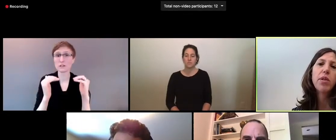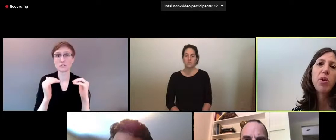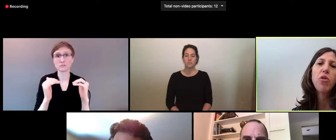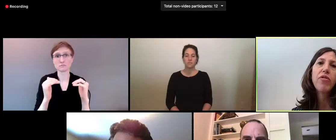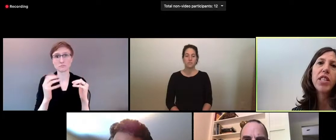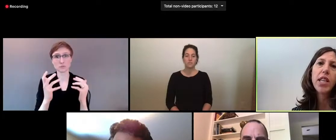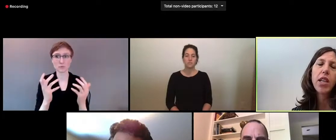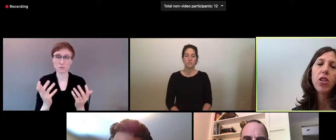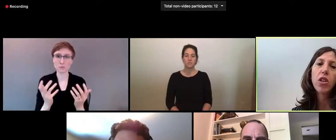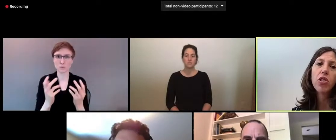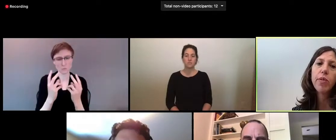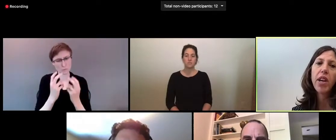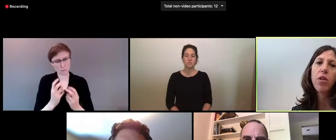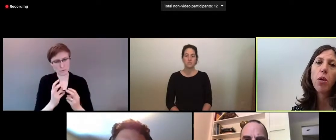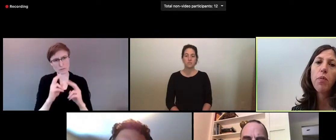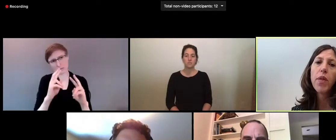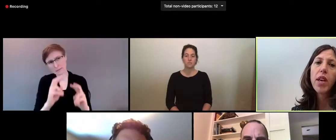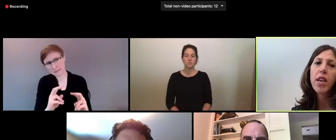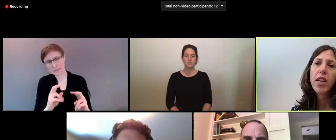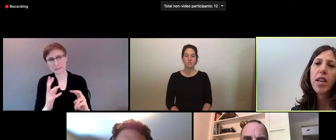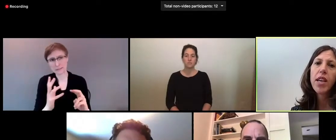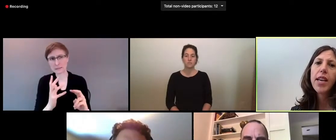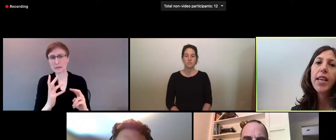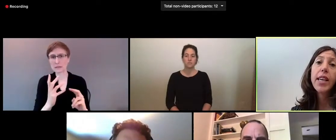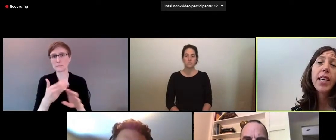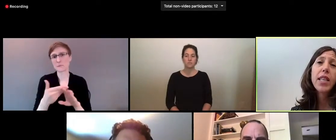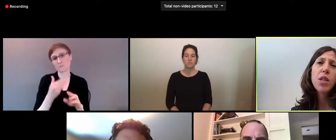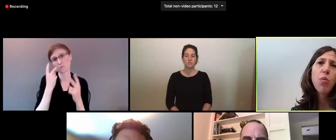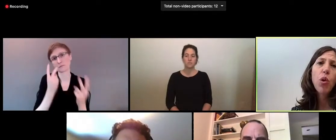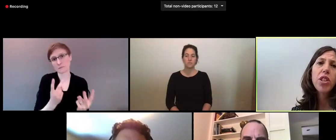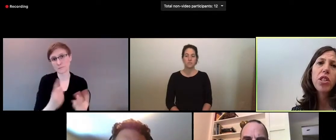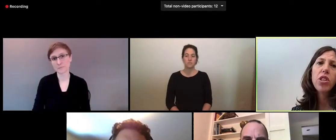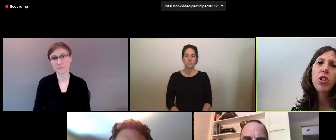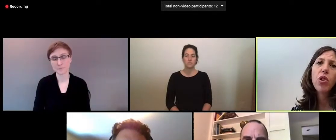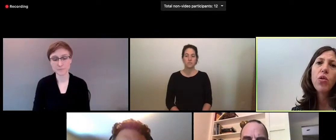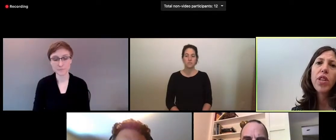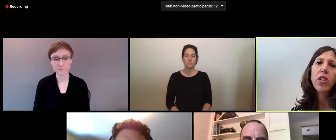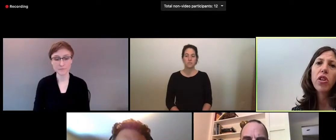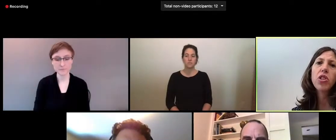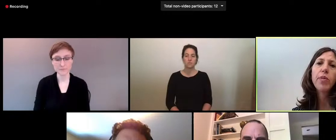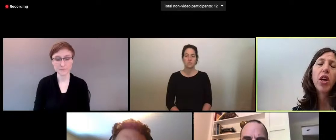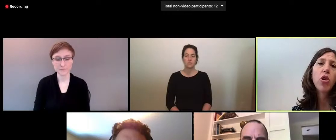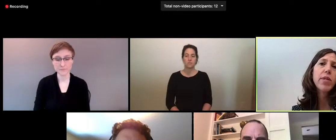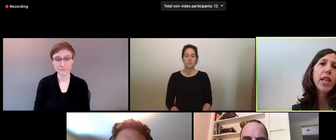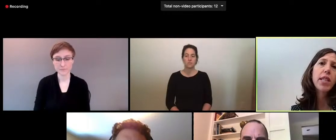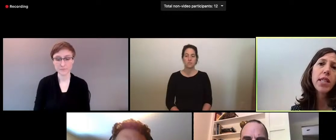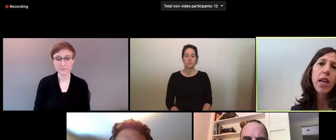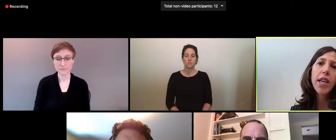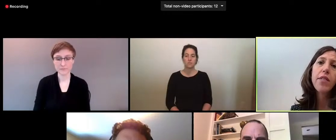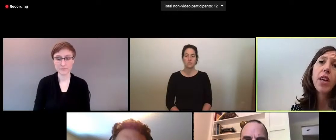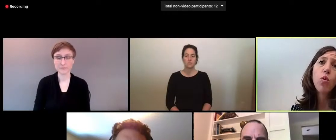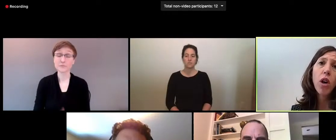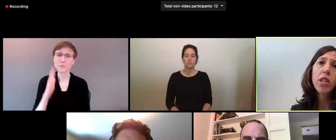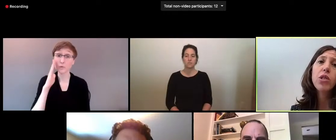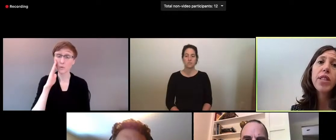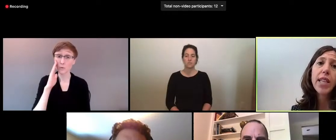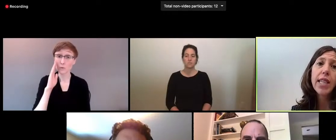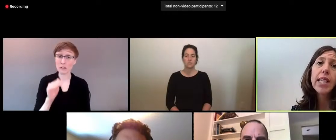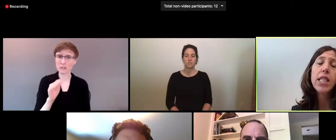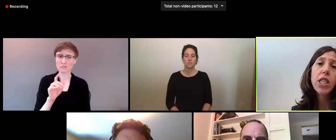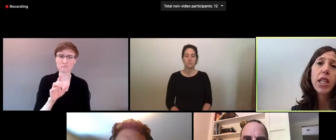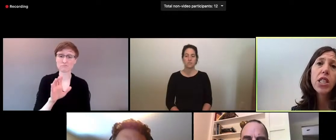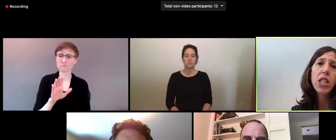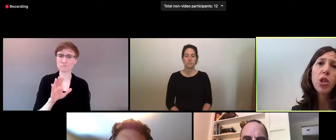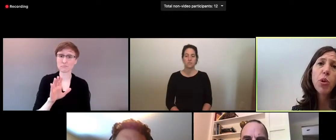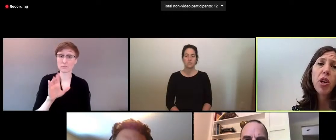risk assessment before visiting a long-term care home. It is important to note that long-term care homes can decide if they want or